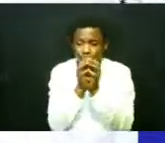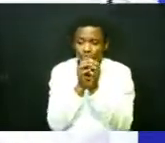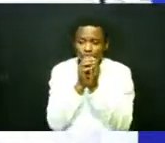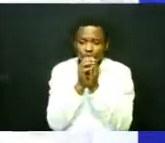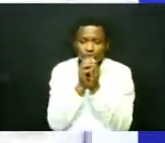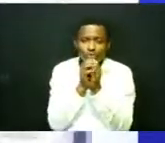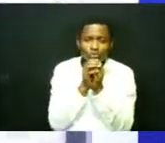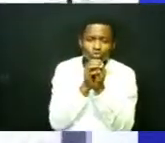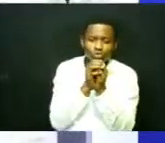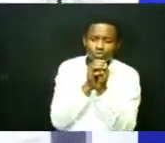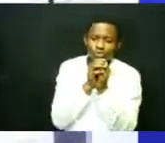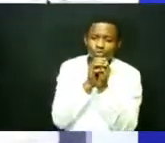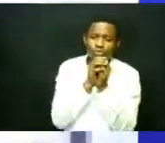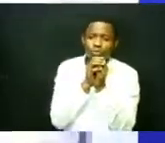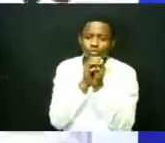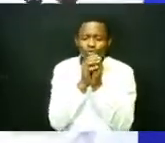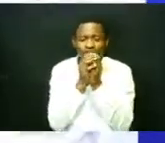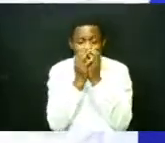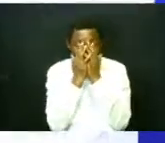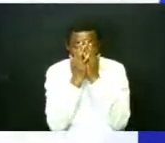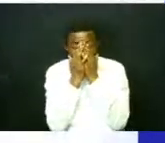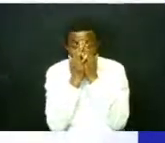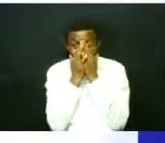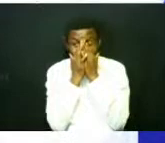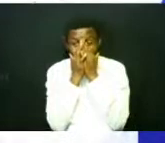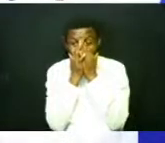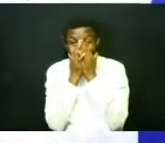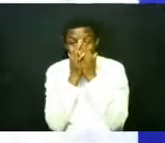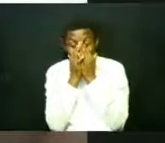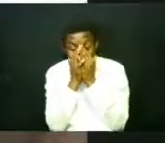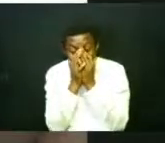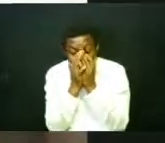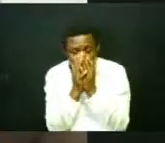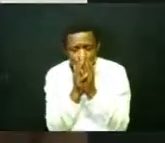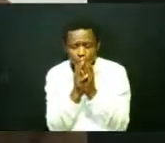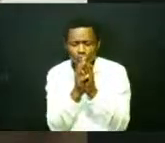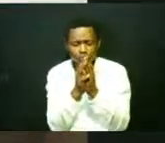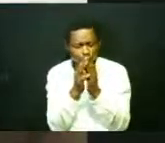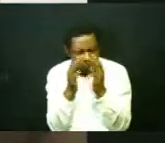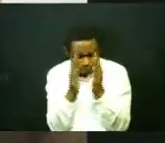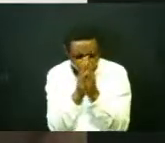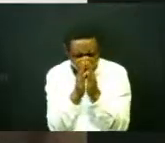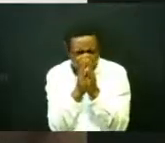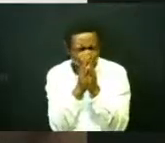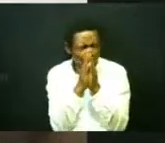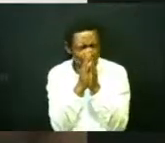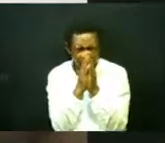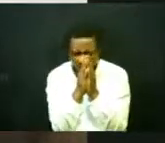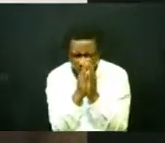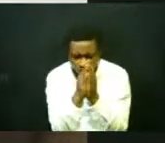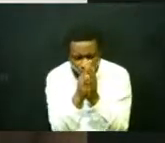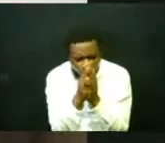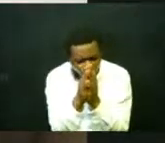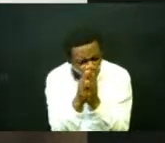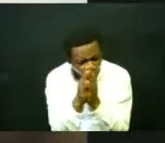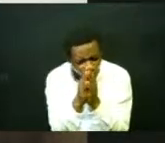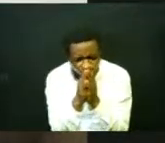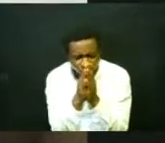we pray? Shall we pray? The Lord put me on my throne. Oh Lord, put me on